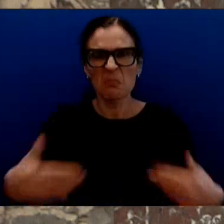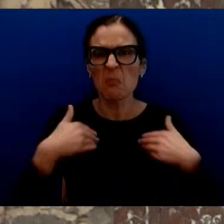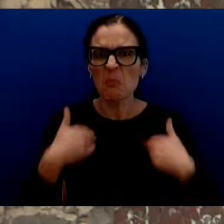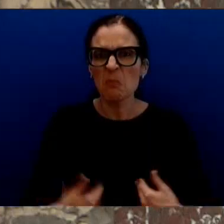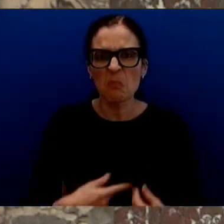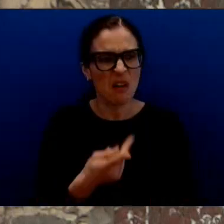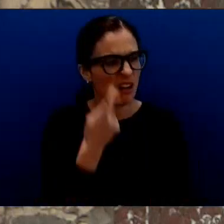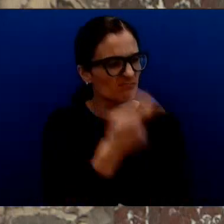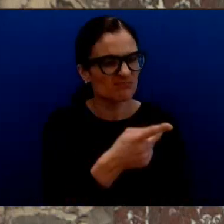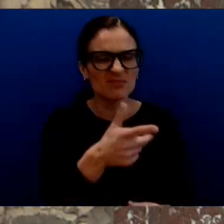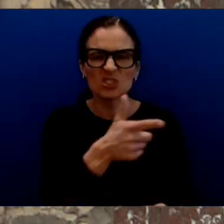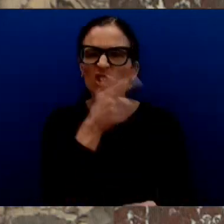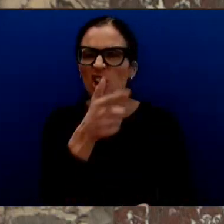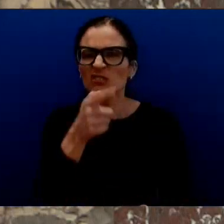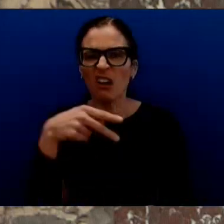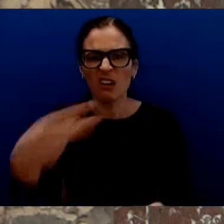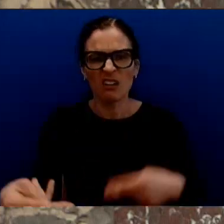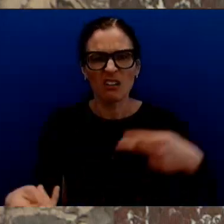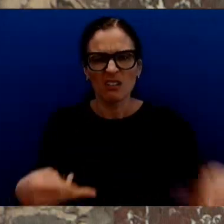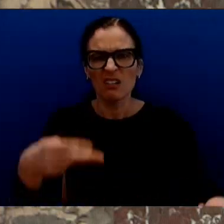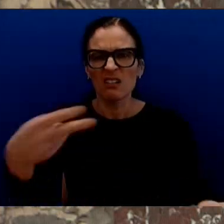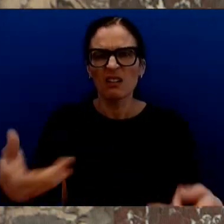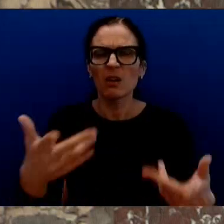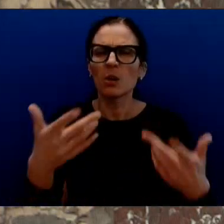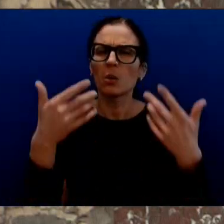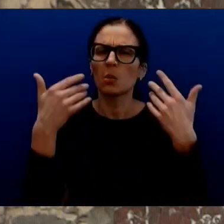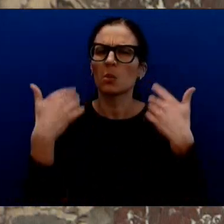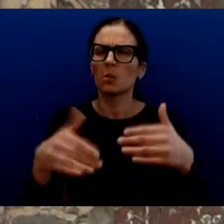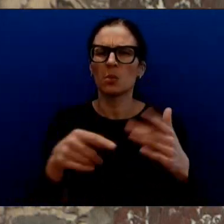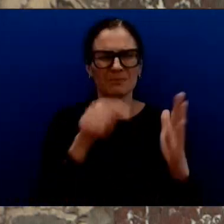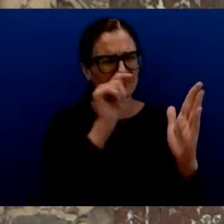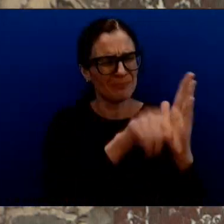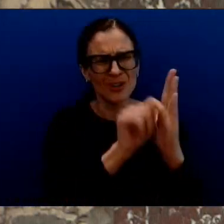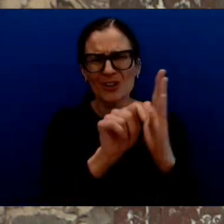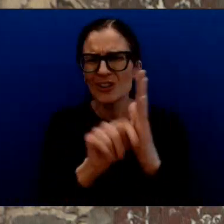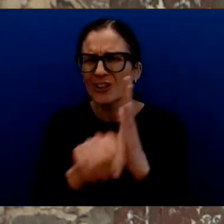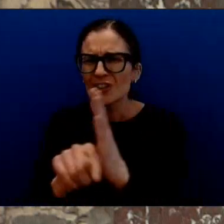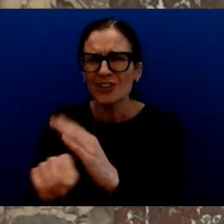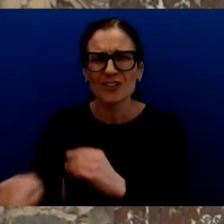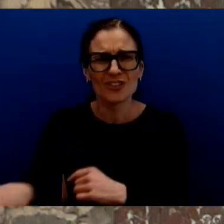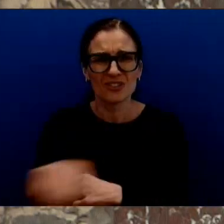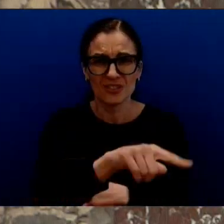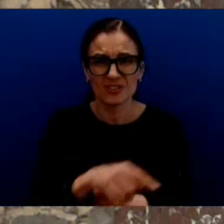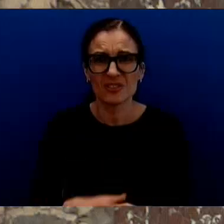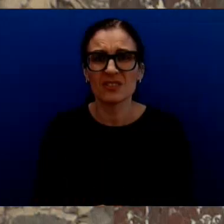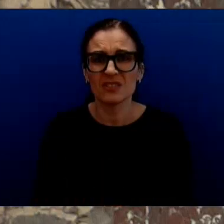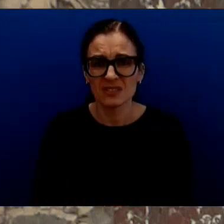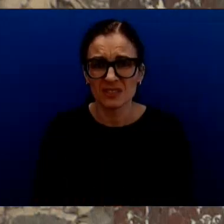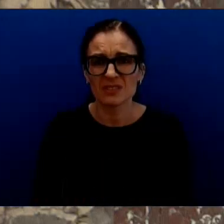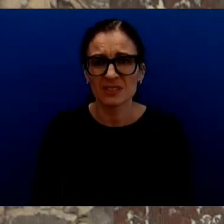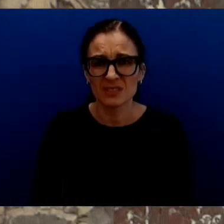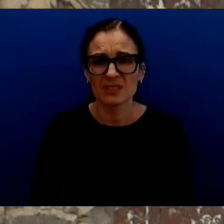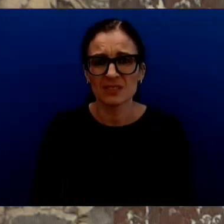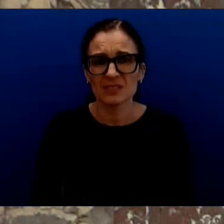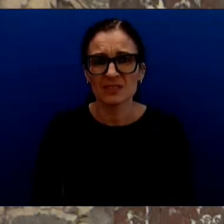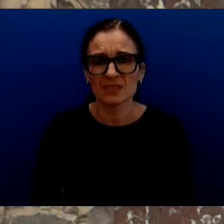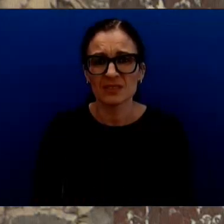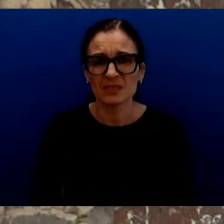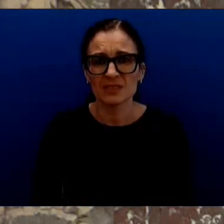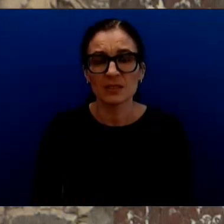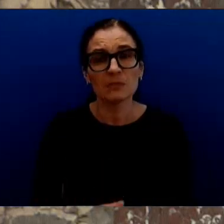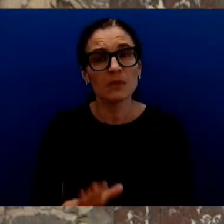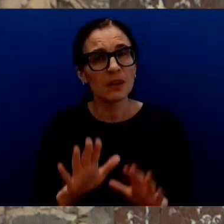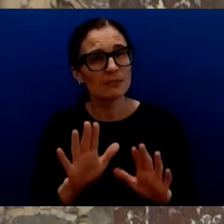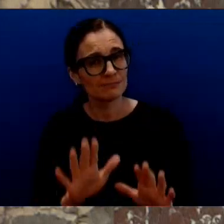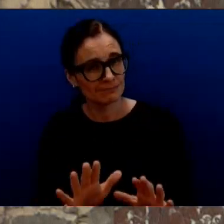of massacres lying in courtyards and mass graves. But we also saw scenes of incredible and remarkable bravery, outnumbered soldiers